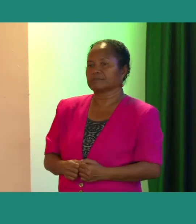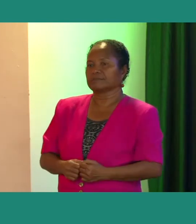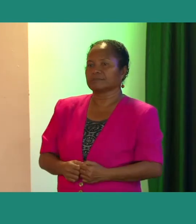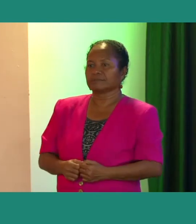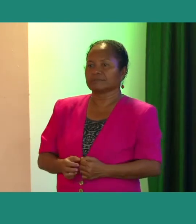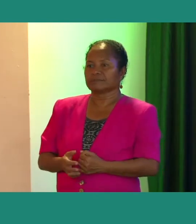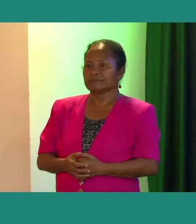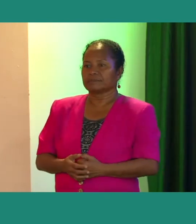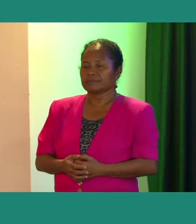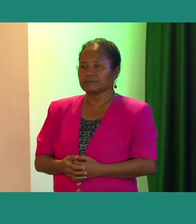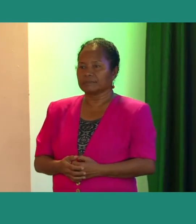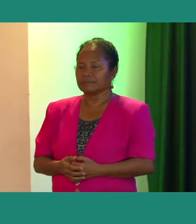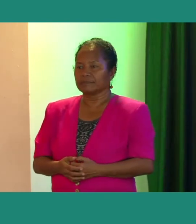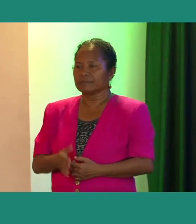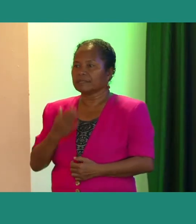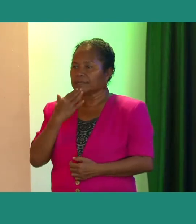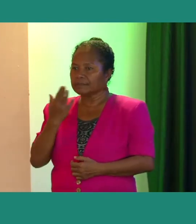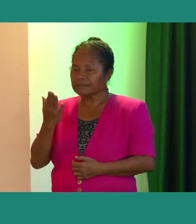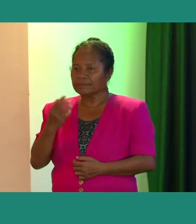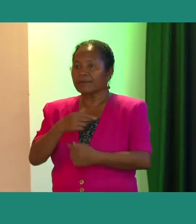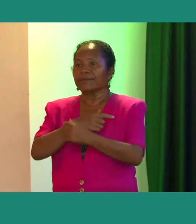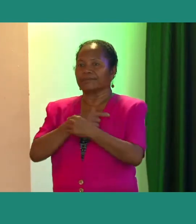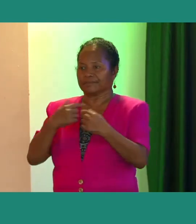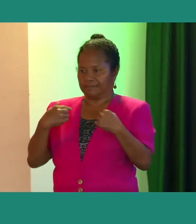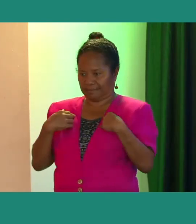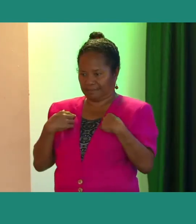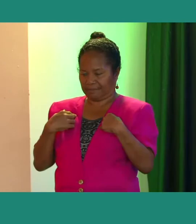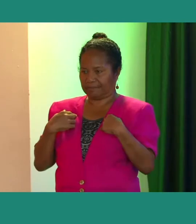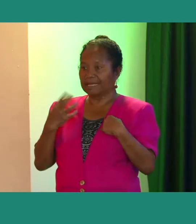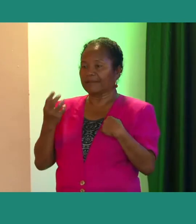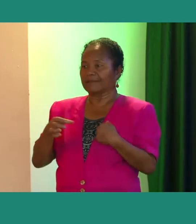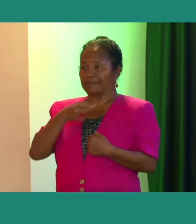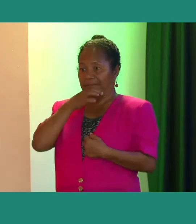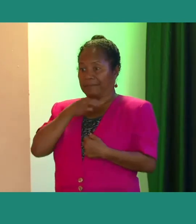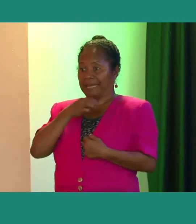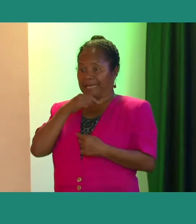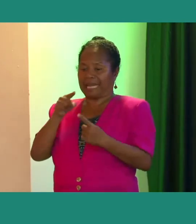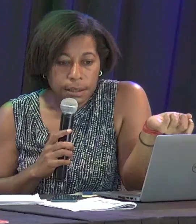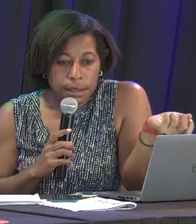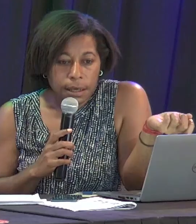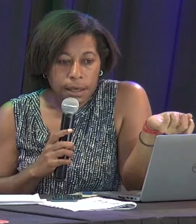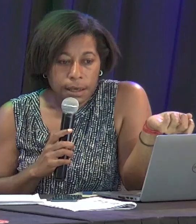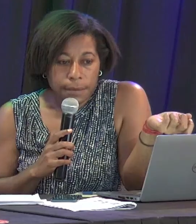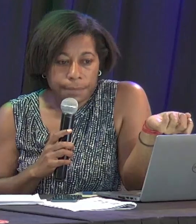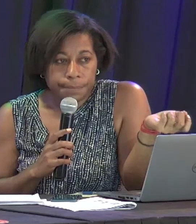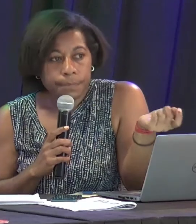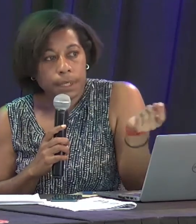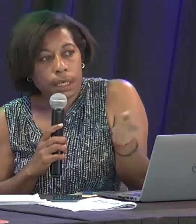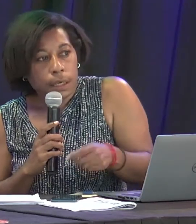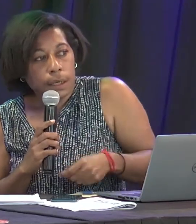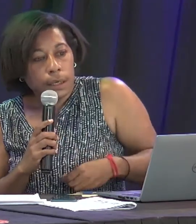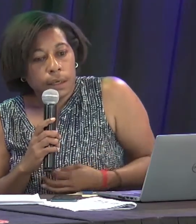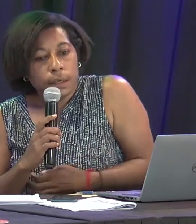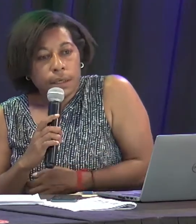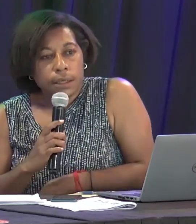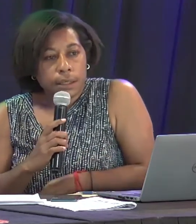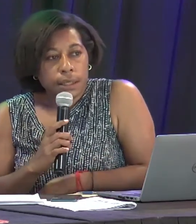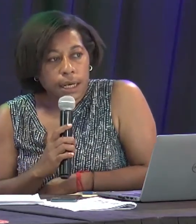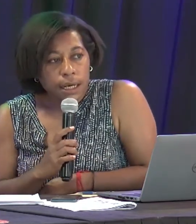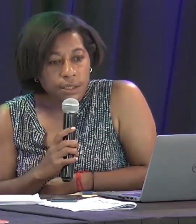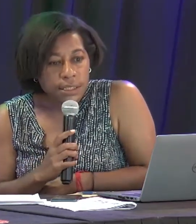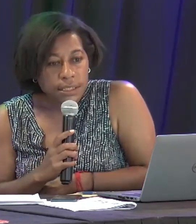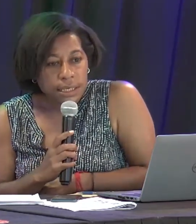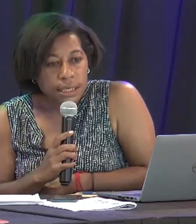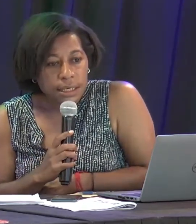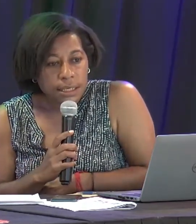case. So thank you. We have Emmanuel online with us. Can